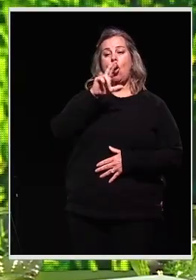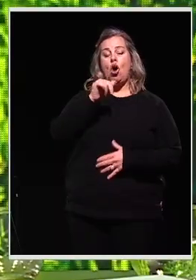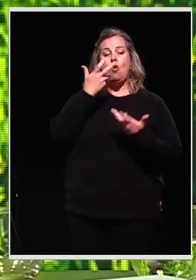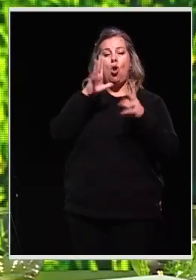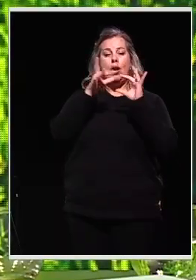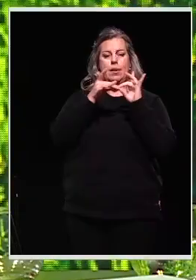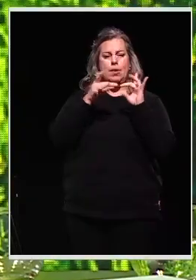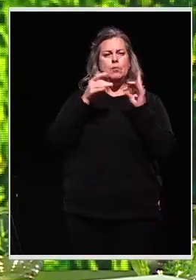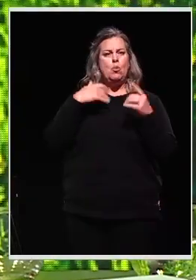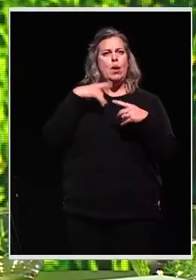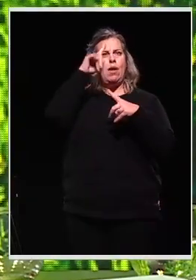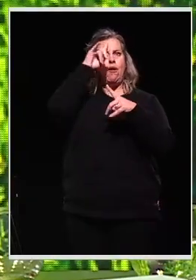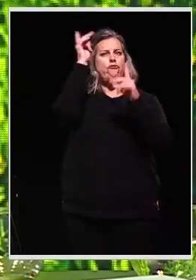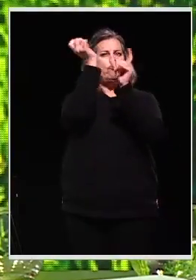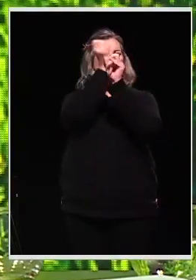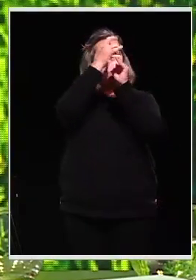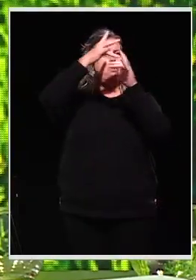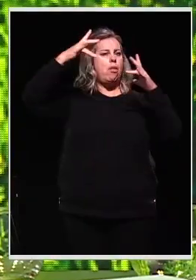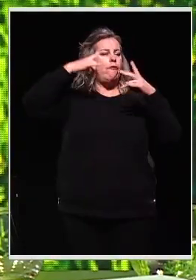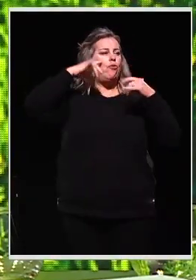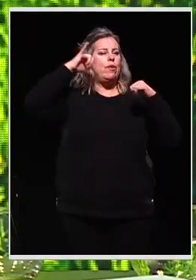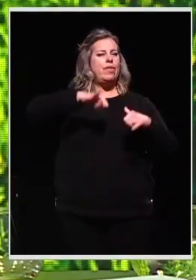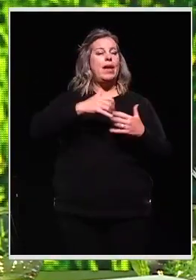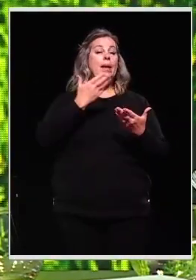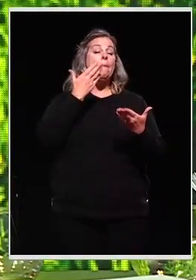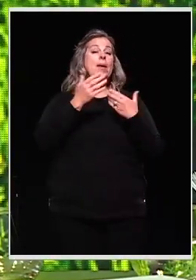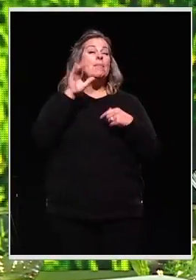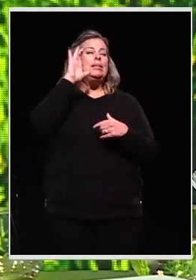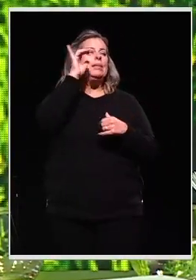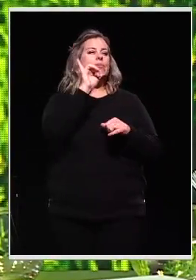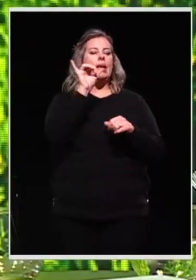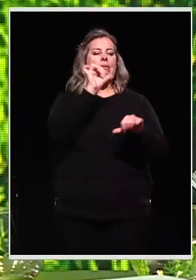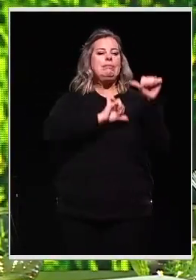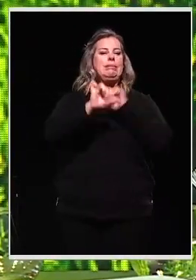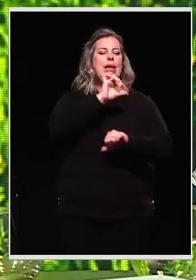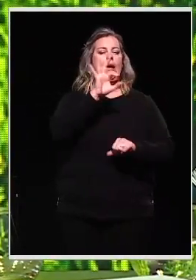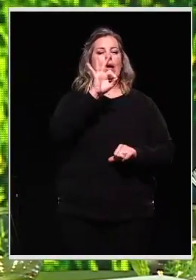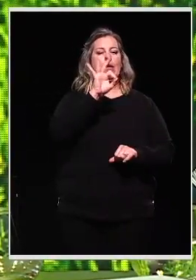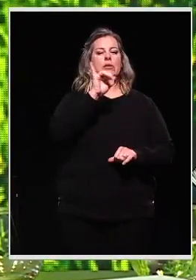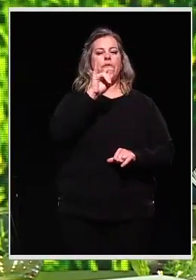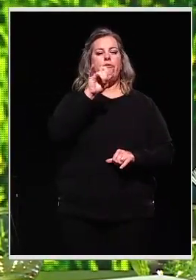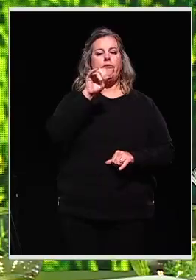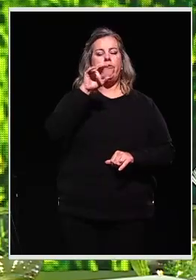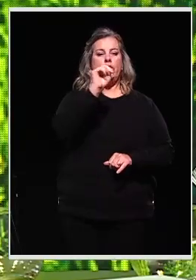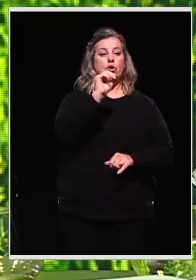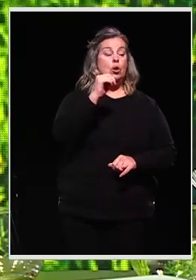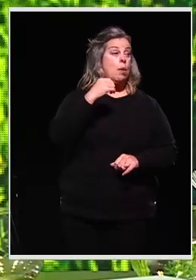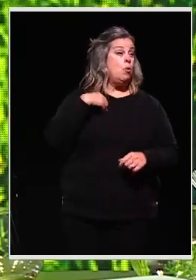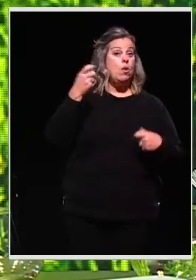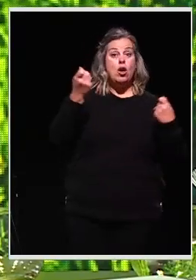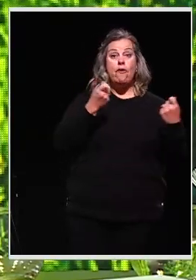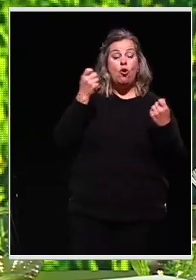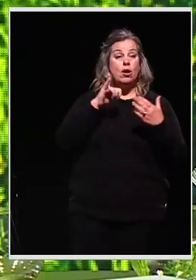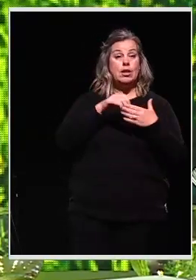some of this. Like, it's a little, it can look like science fiction, but we have all these vehicles now that are non-emitting vehicles, right? They're